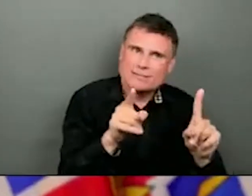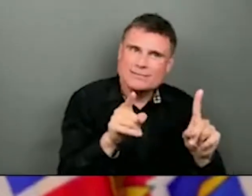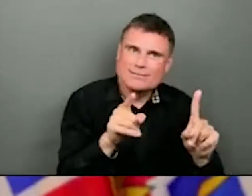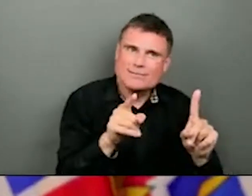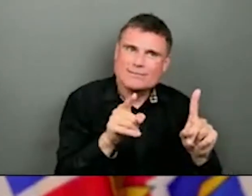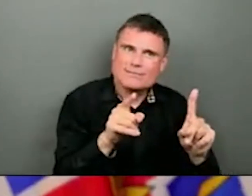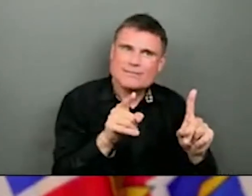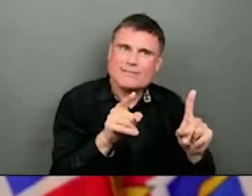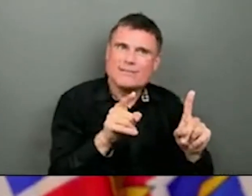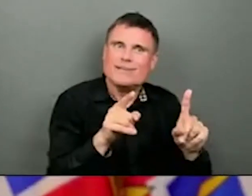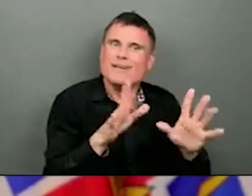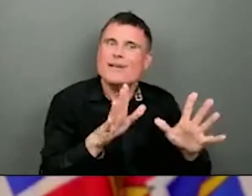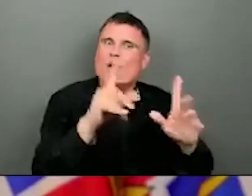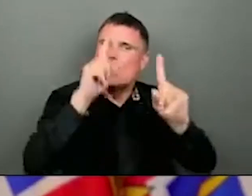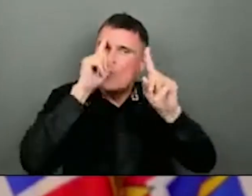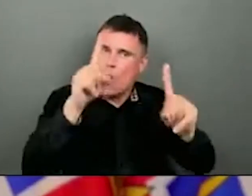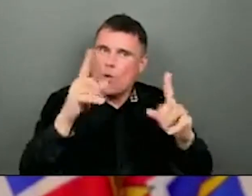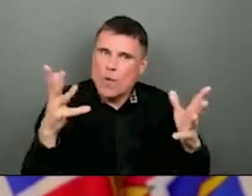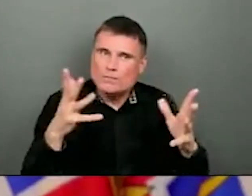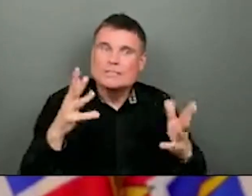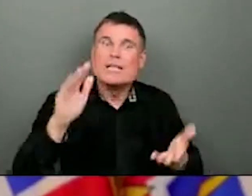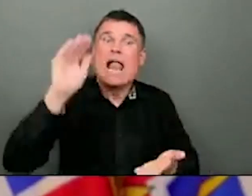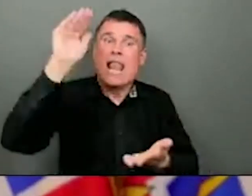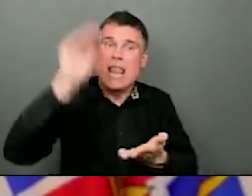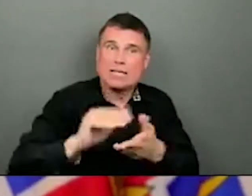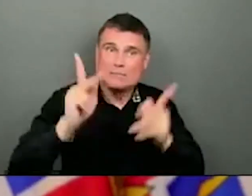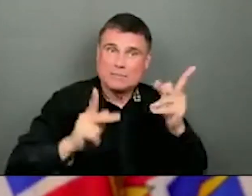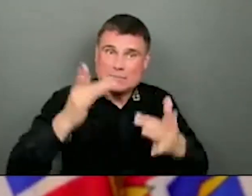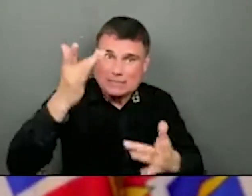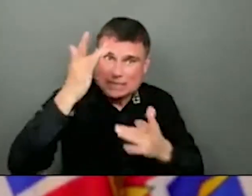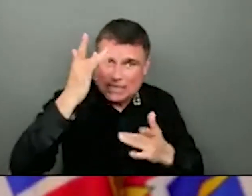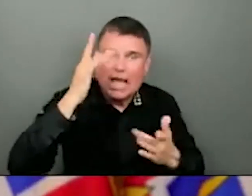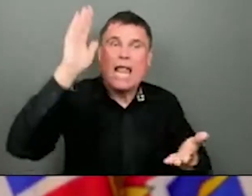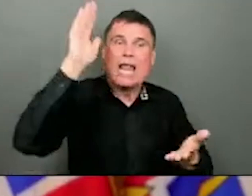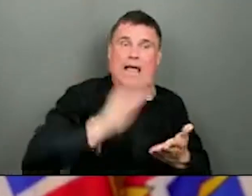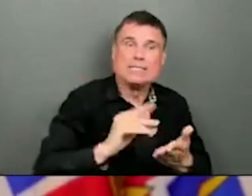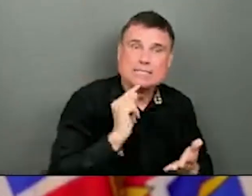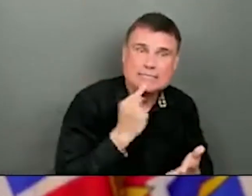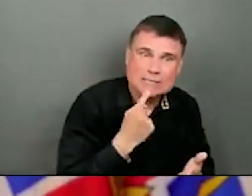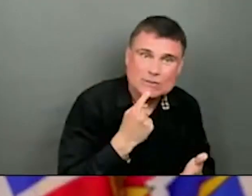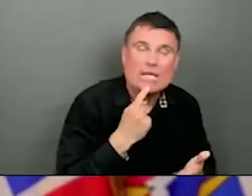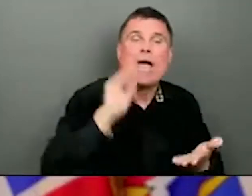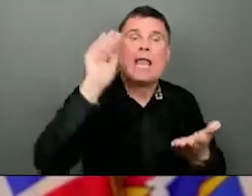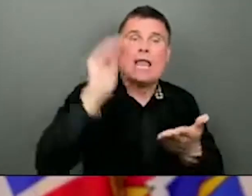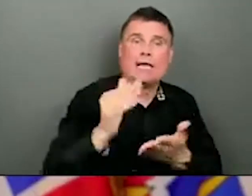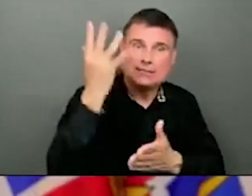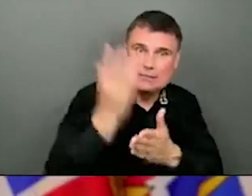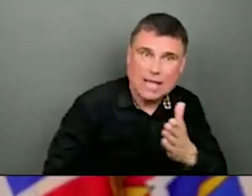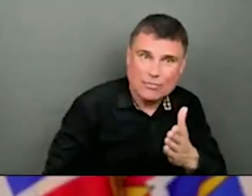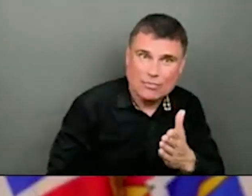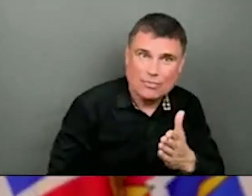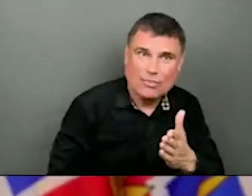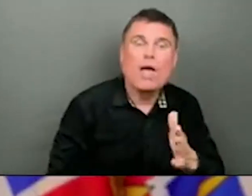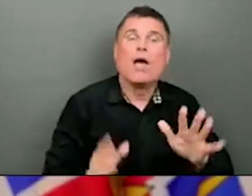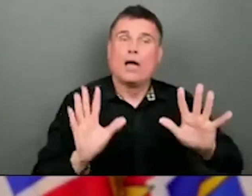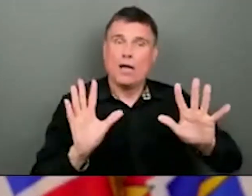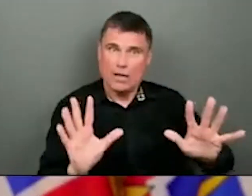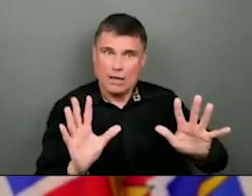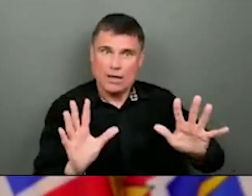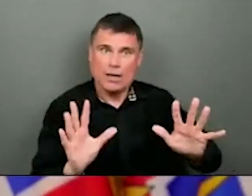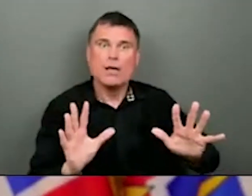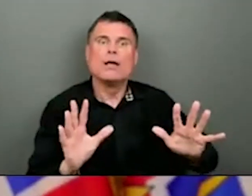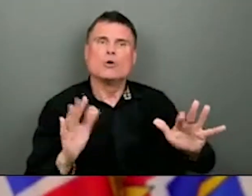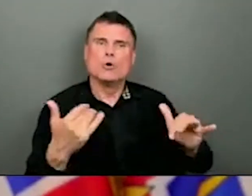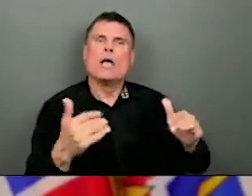And we have to balance that with the impacts on society. So absolutely we will be watching, and that's why we do whole genome sequencing